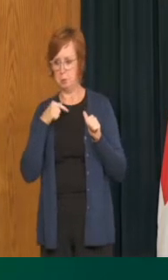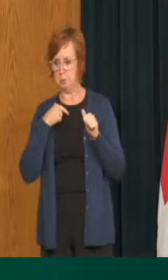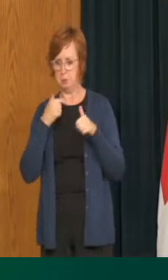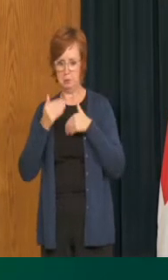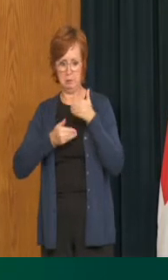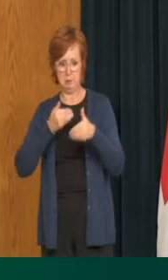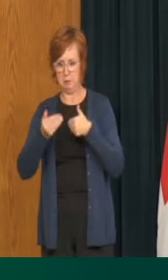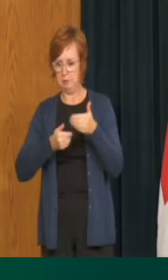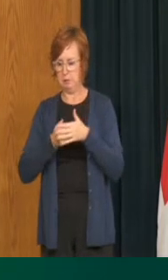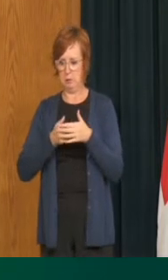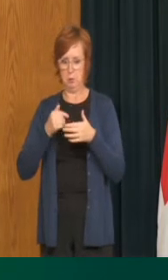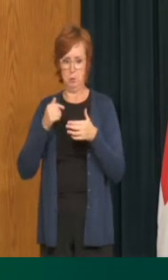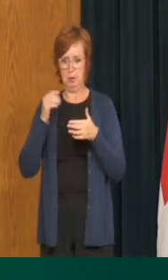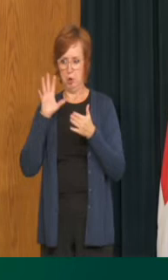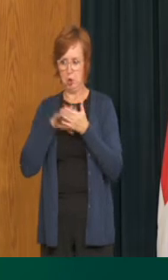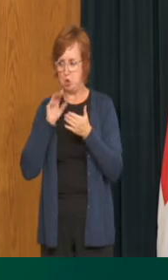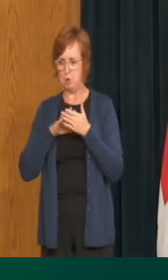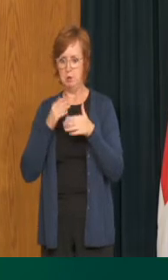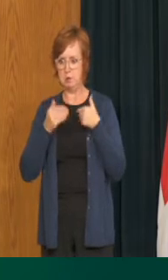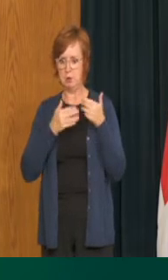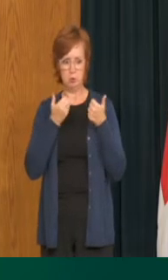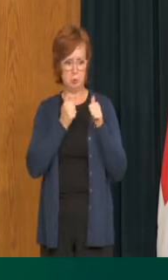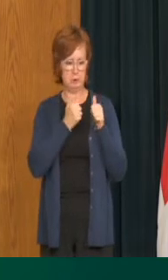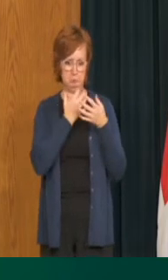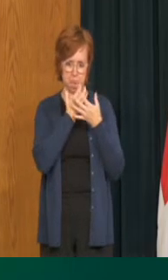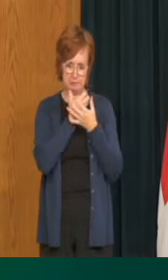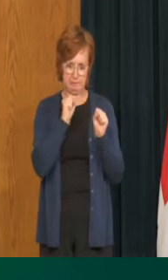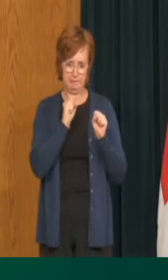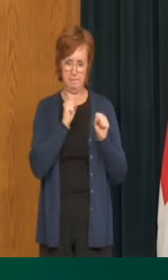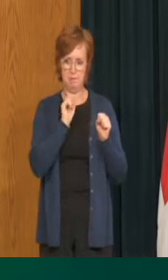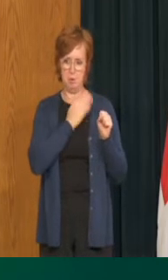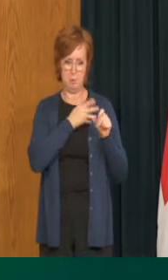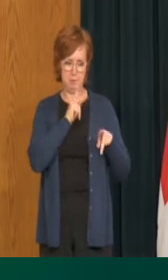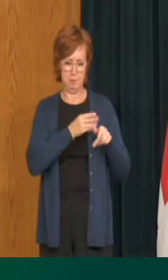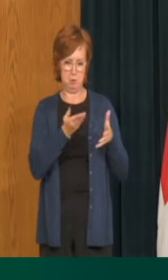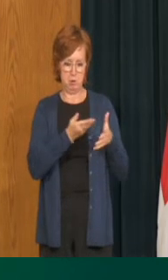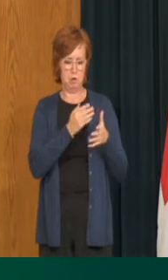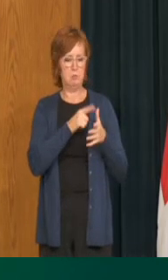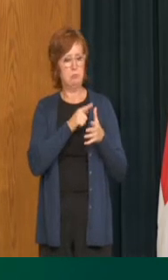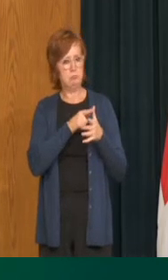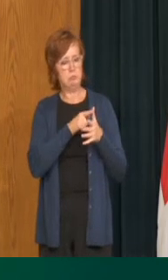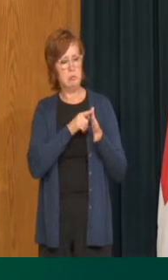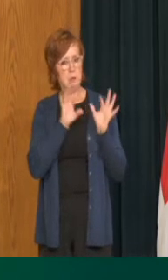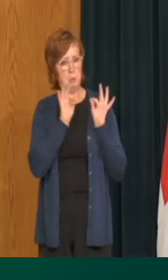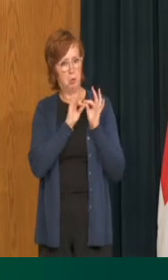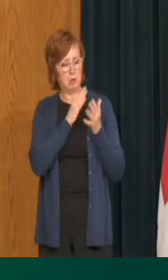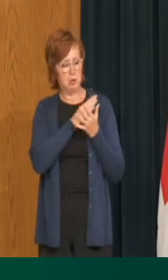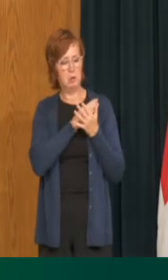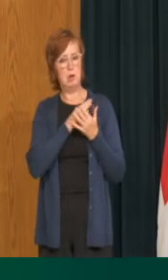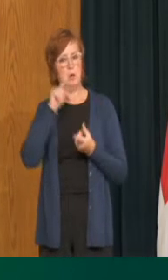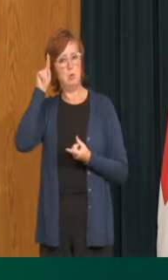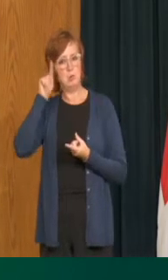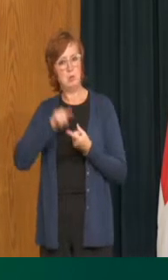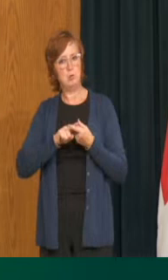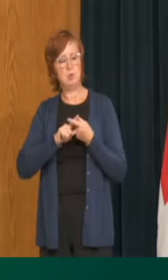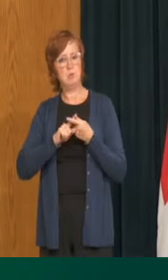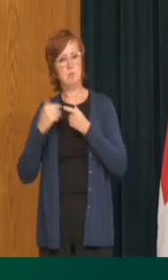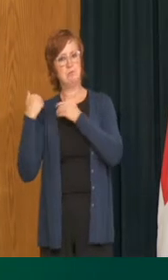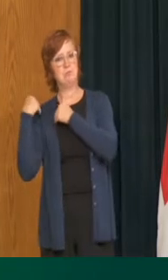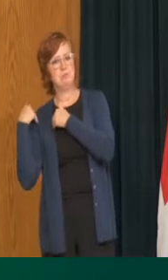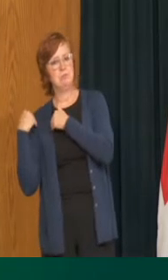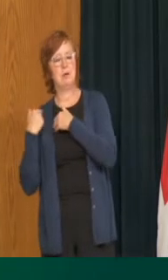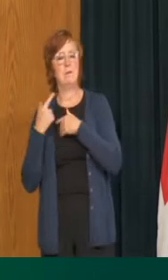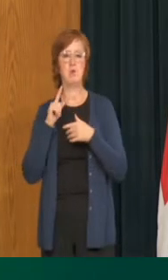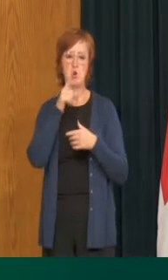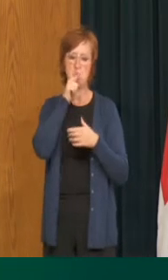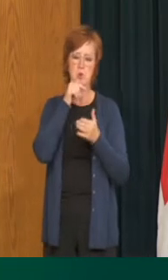the time, to ensure that we are keeping people in this province as safe as possible and reducing the load on our healthcare system so that we